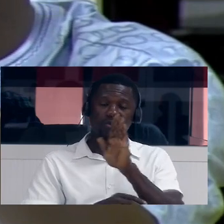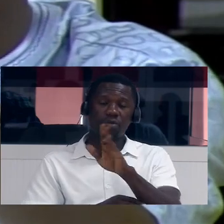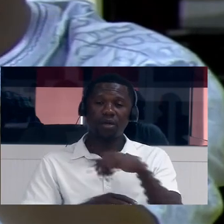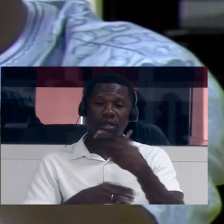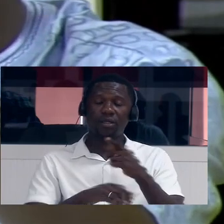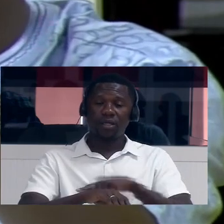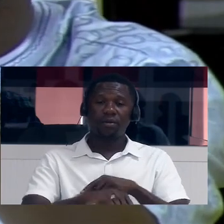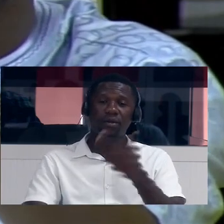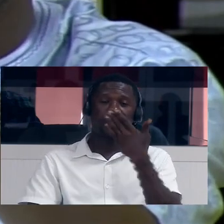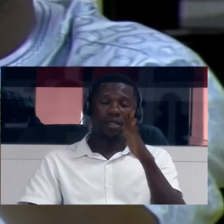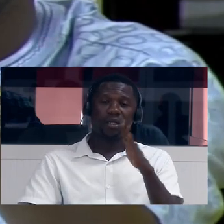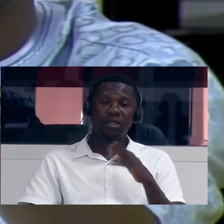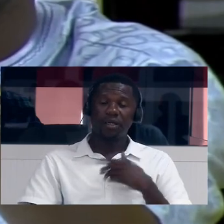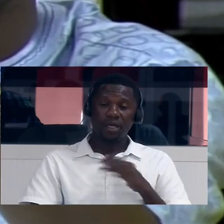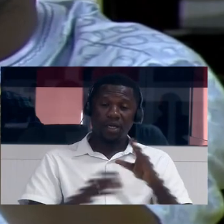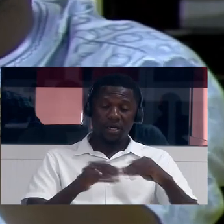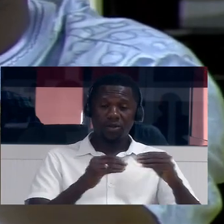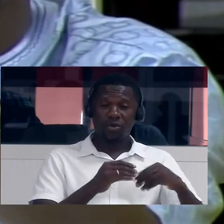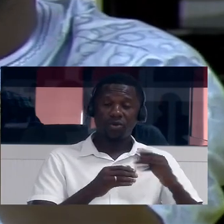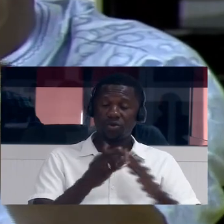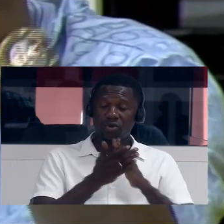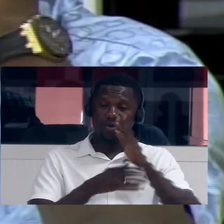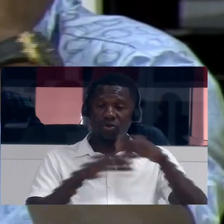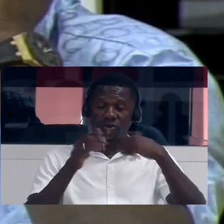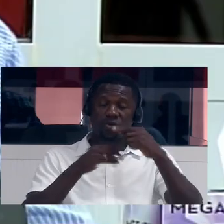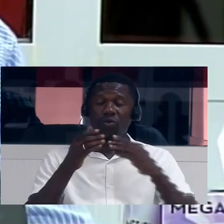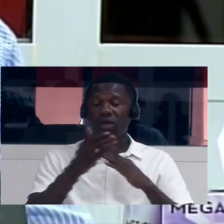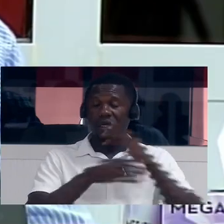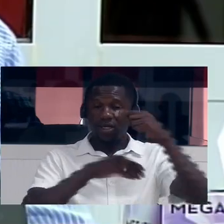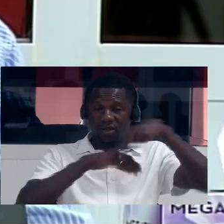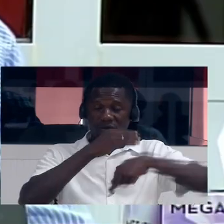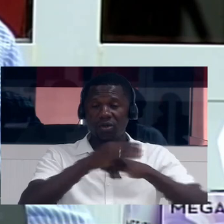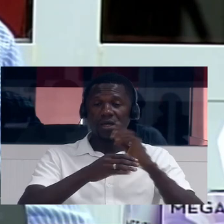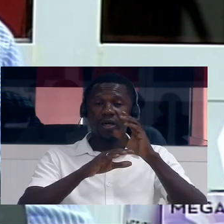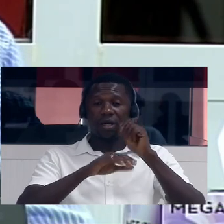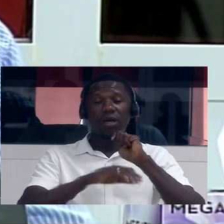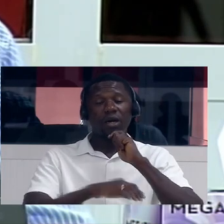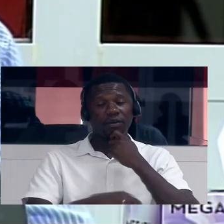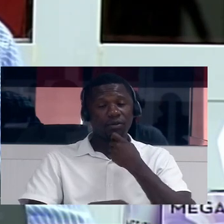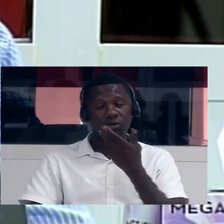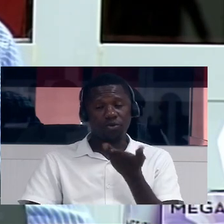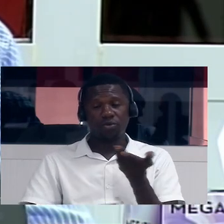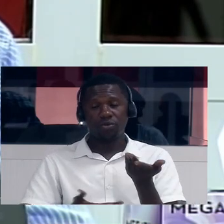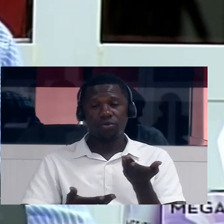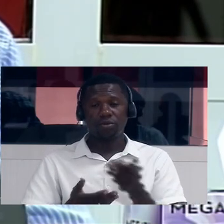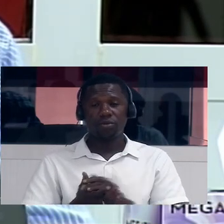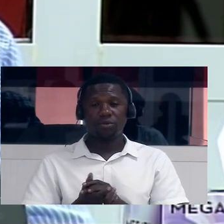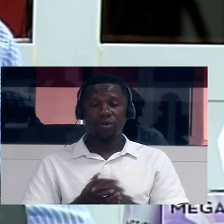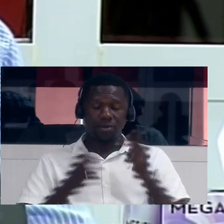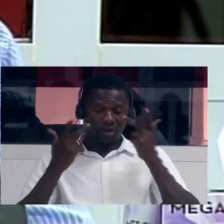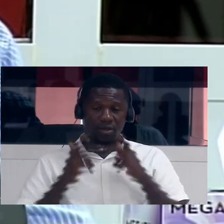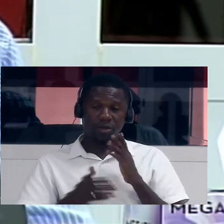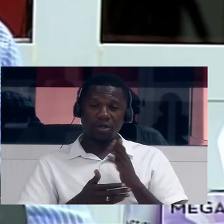actions continued well into the afternoon. Yeah, but Council, you will also recall that evidence has proven and shown